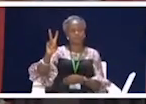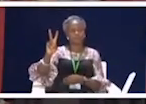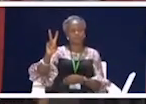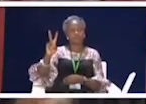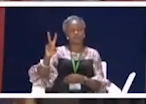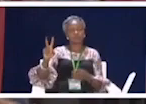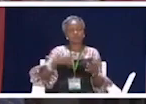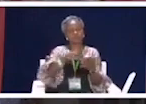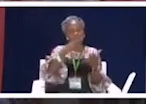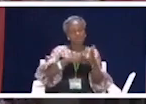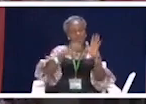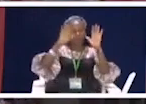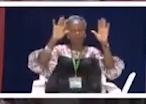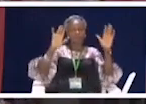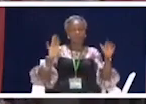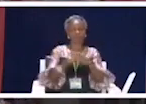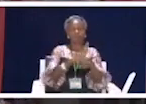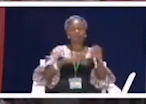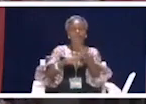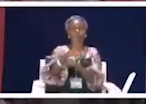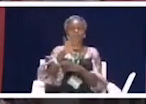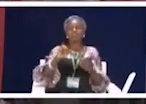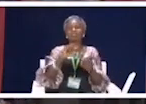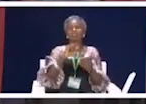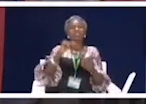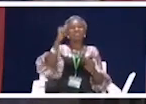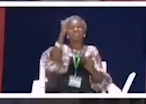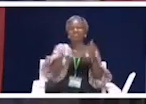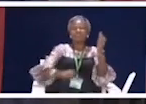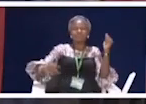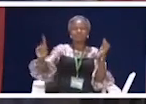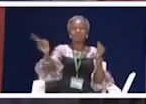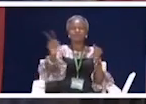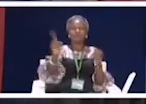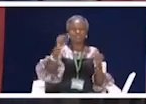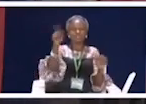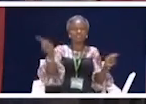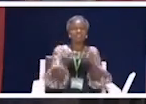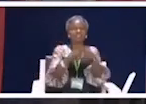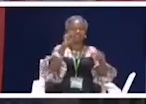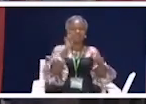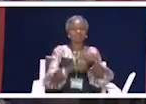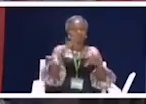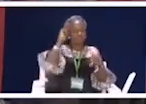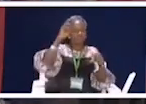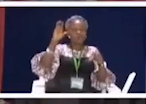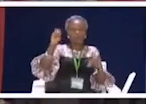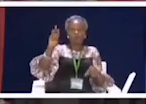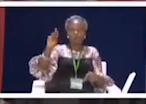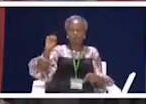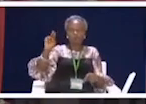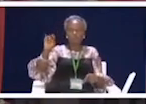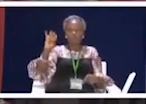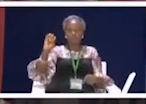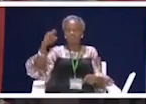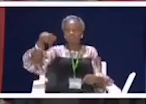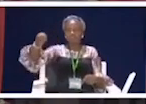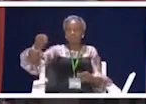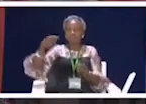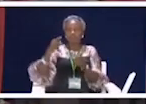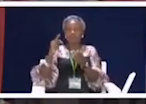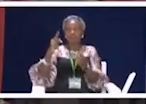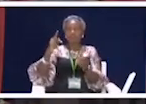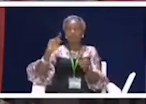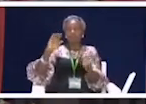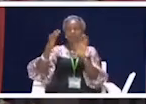this wonderful God is omnipresent. He's omnipresent. In other